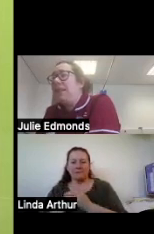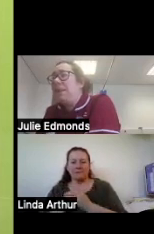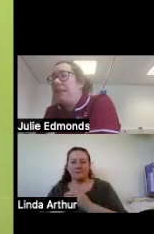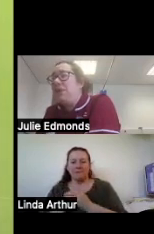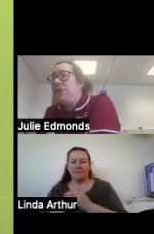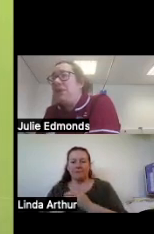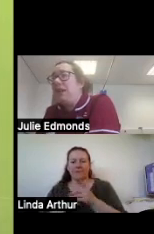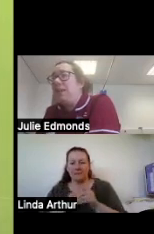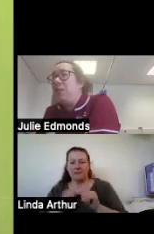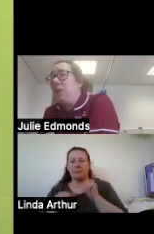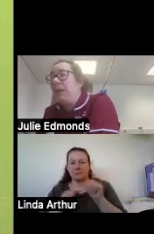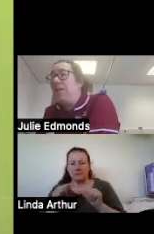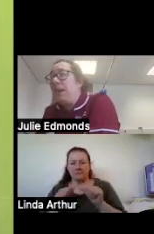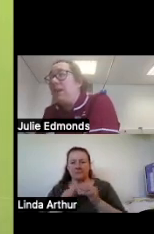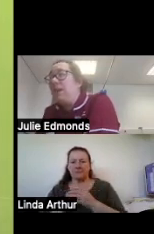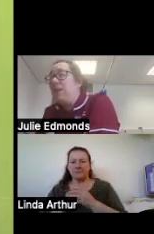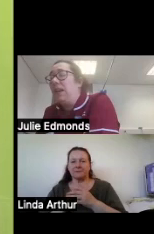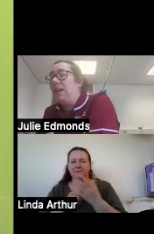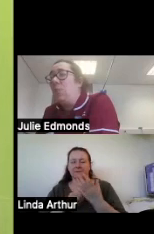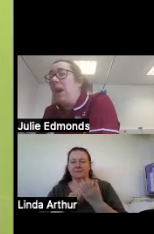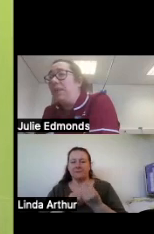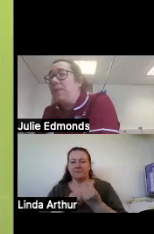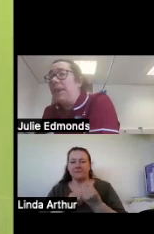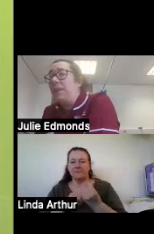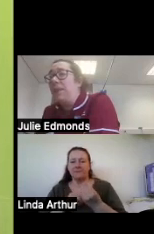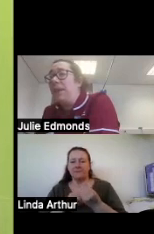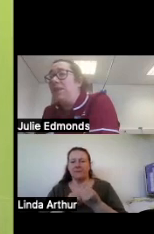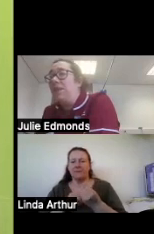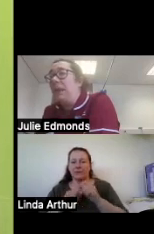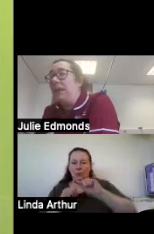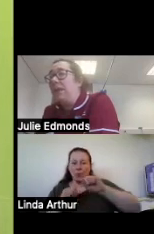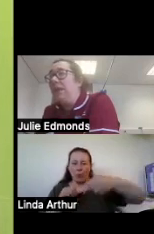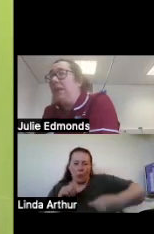So it is a procedure where we find wires passed